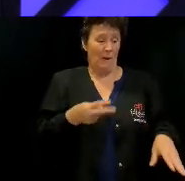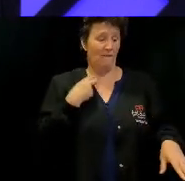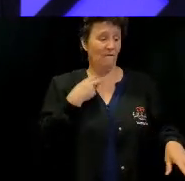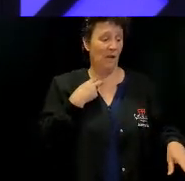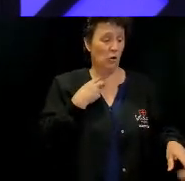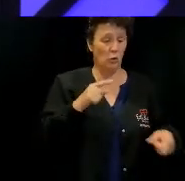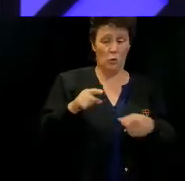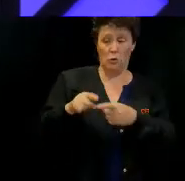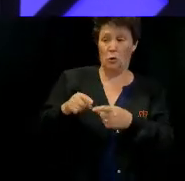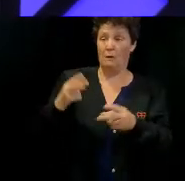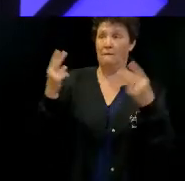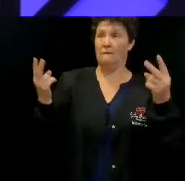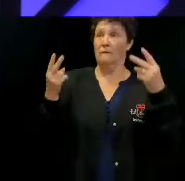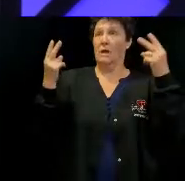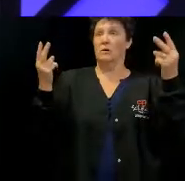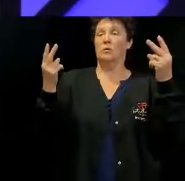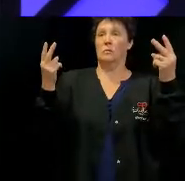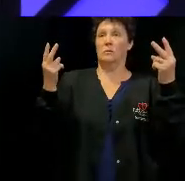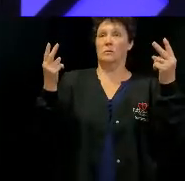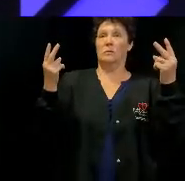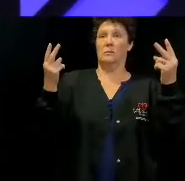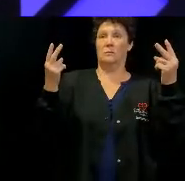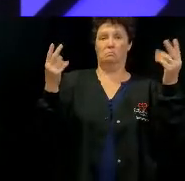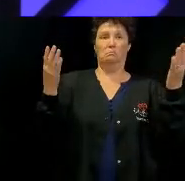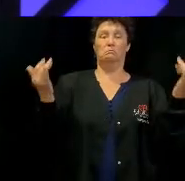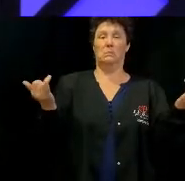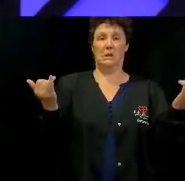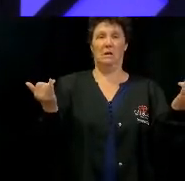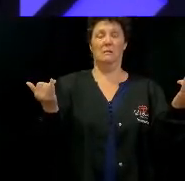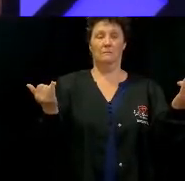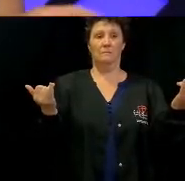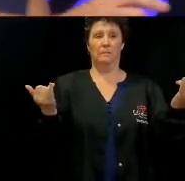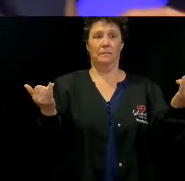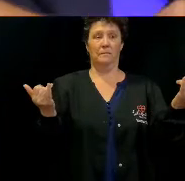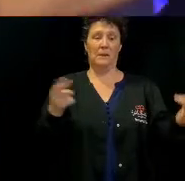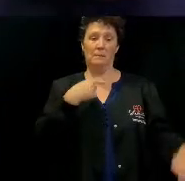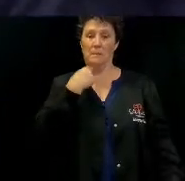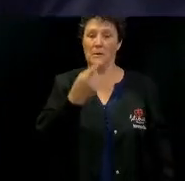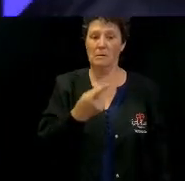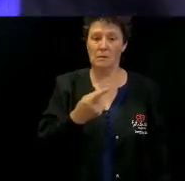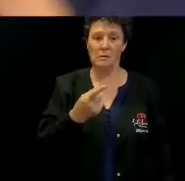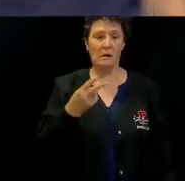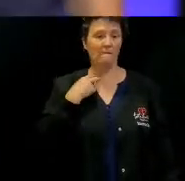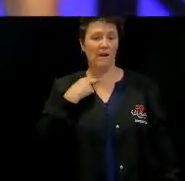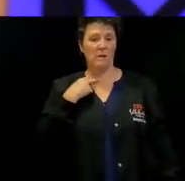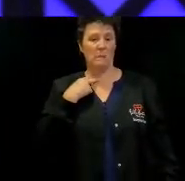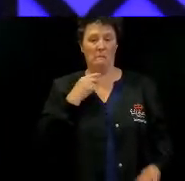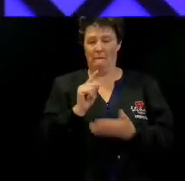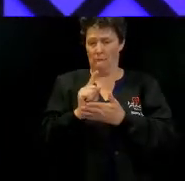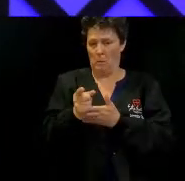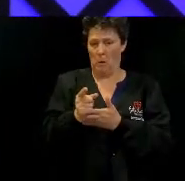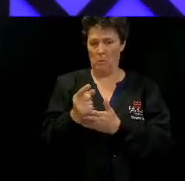victor. Listen. I'm going to say something to you. You're only a victim for a moment.